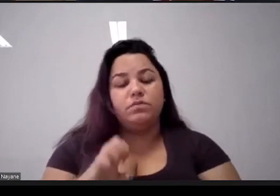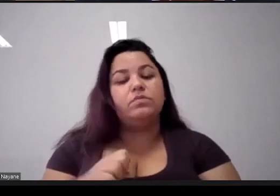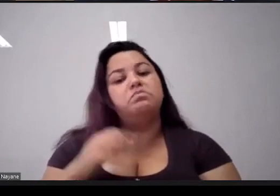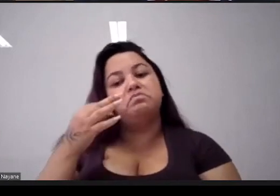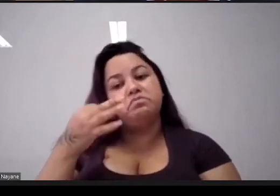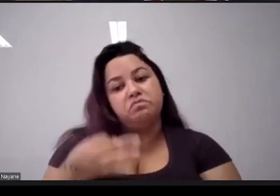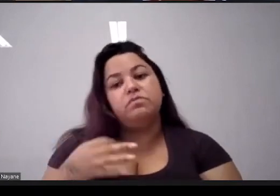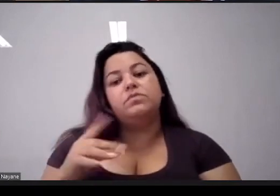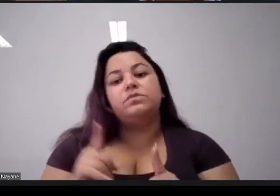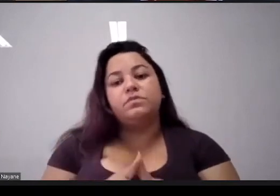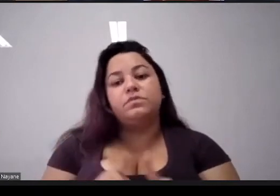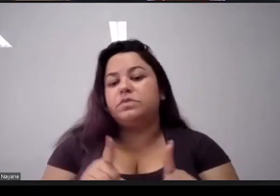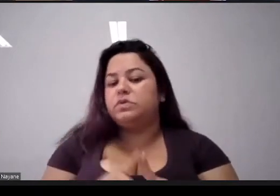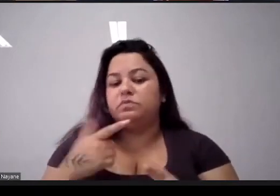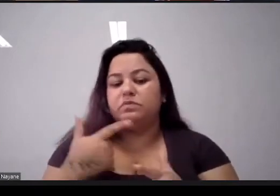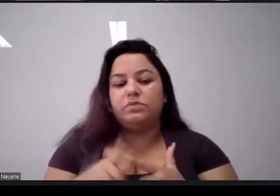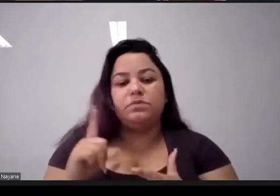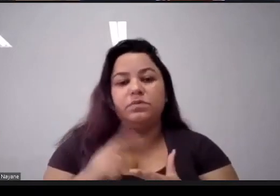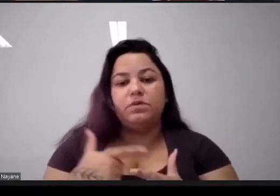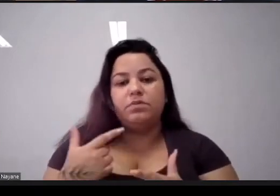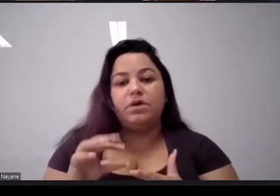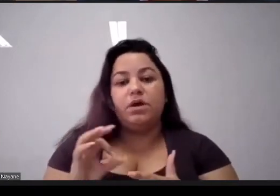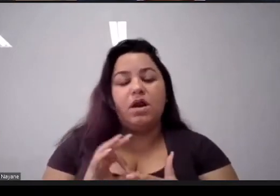this regimen.